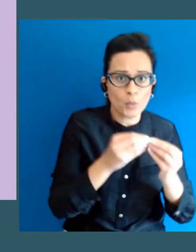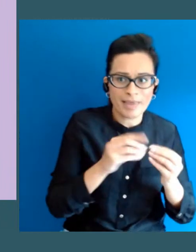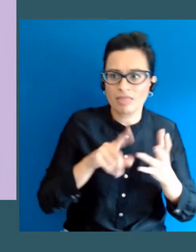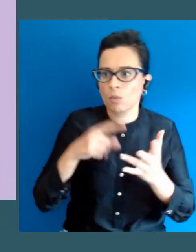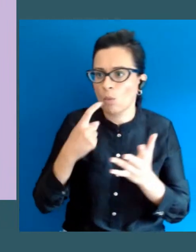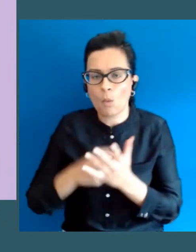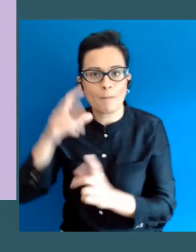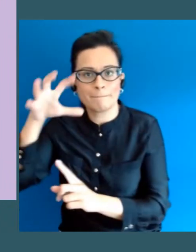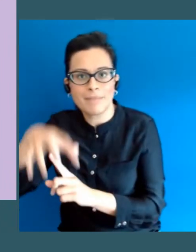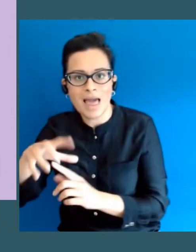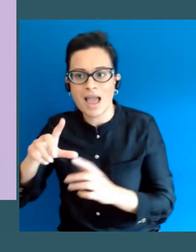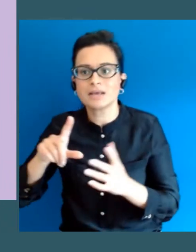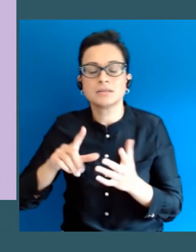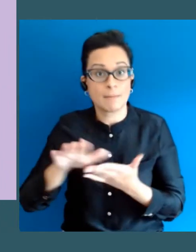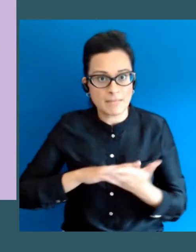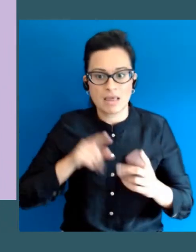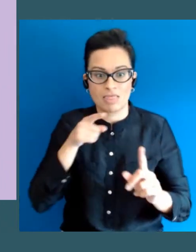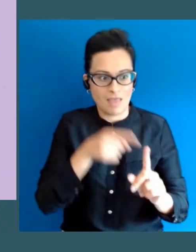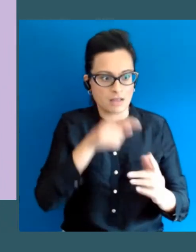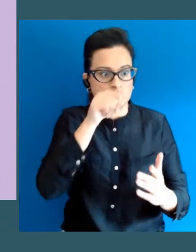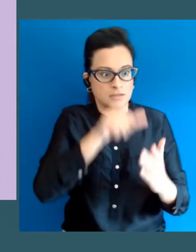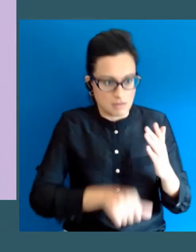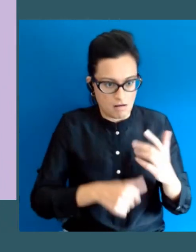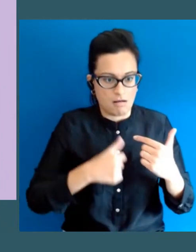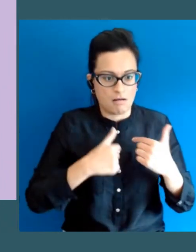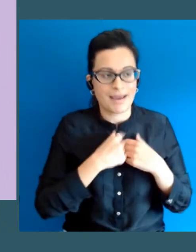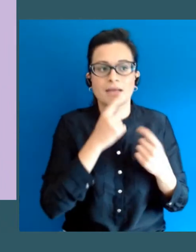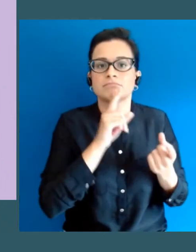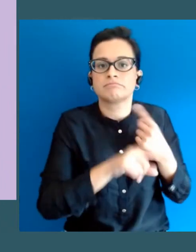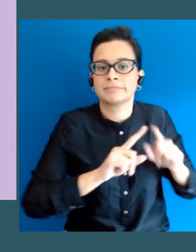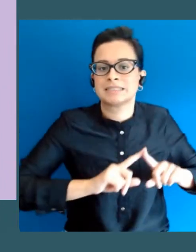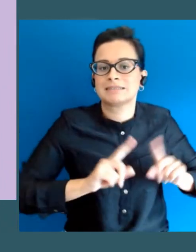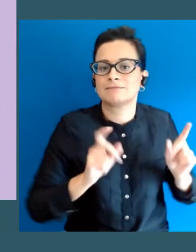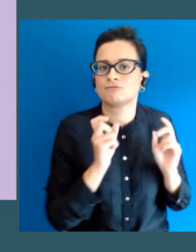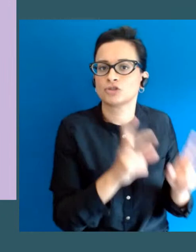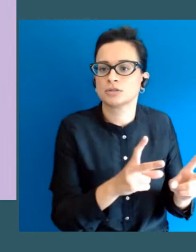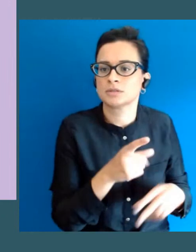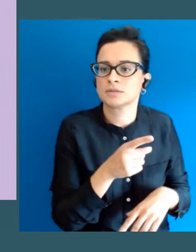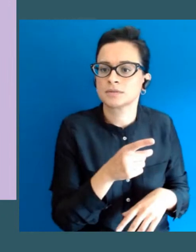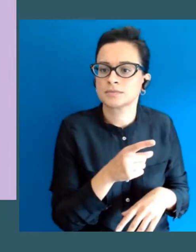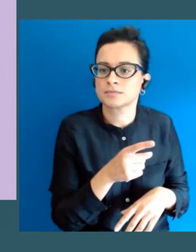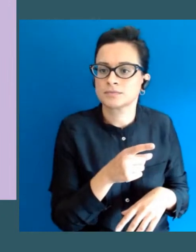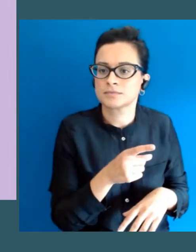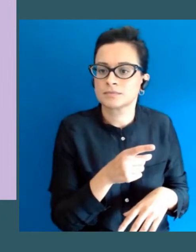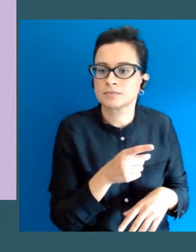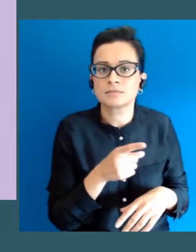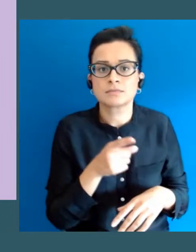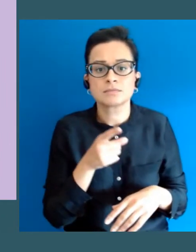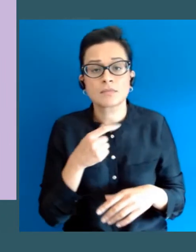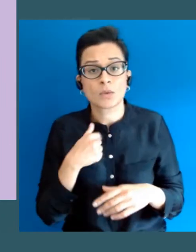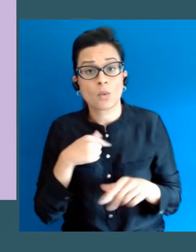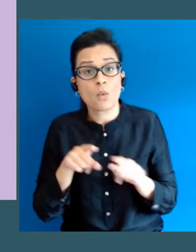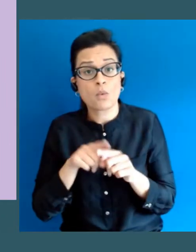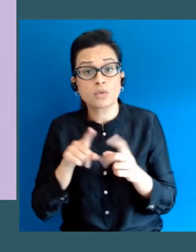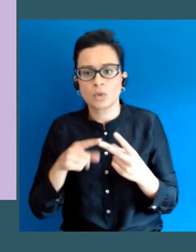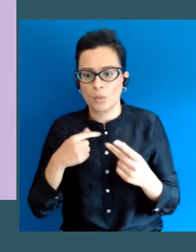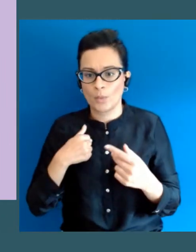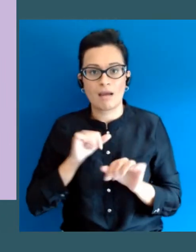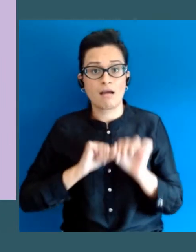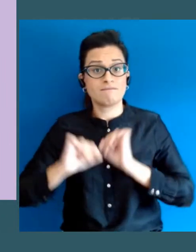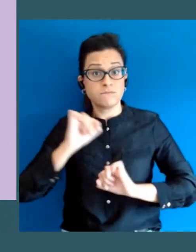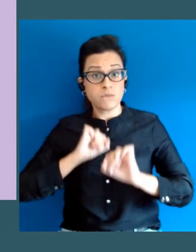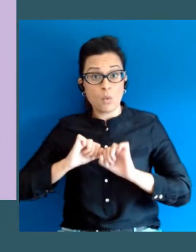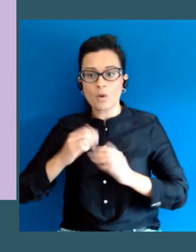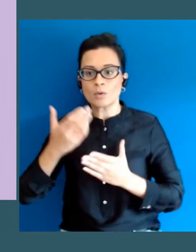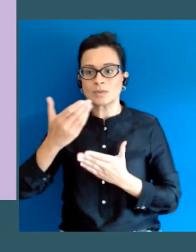we might be able to respond differently. We might also want to confront avoidance or safety behaviours. And when I'm